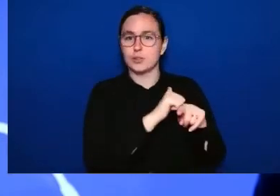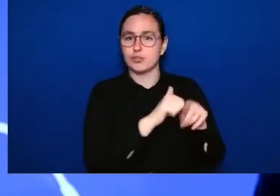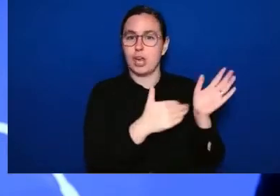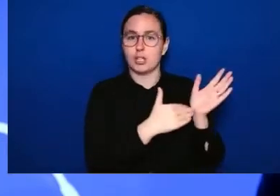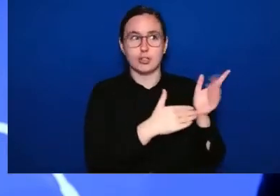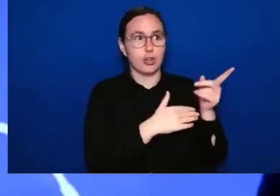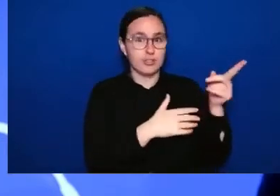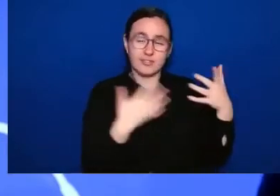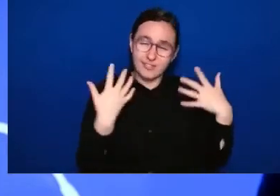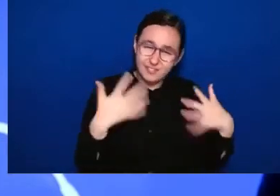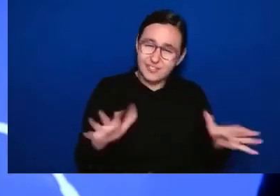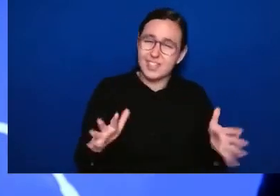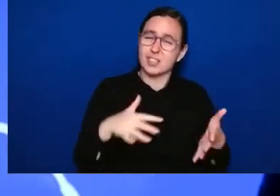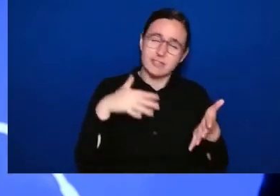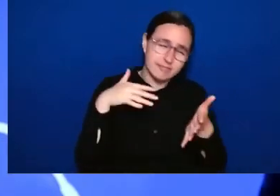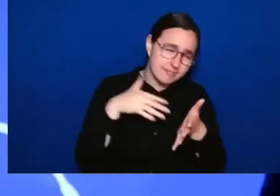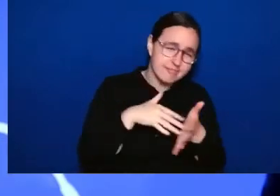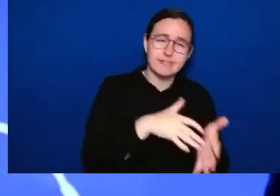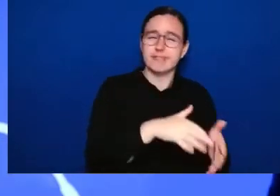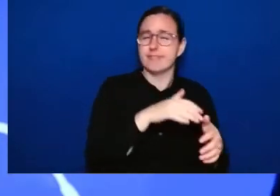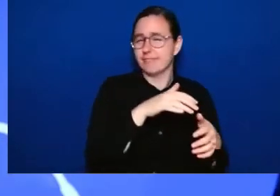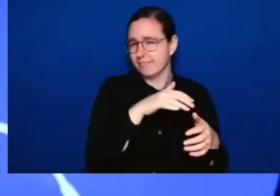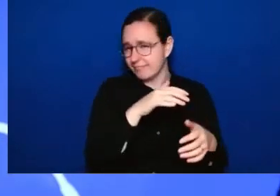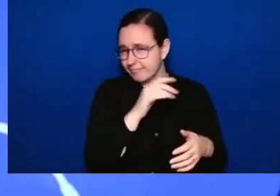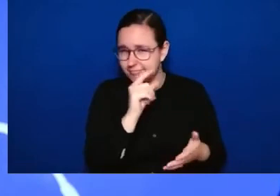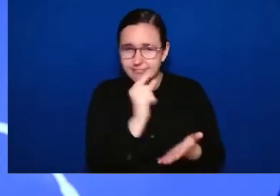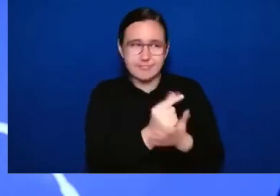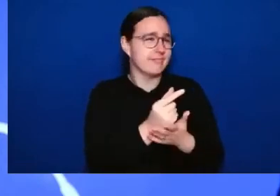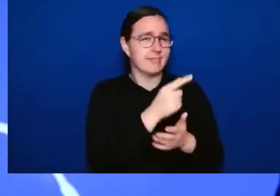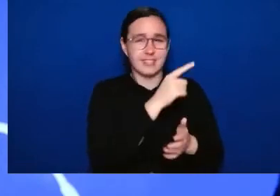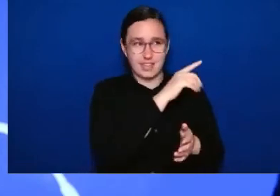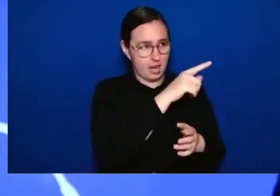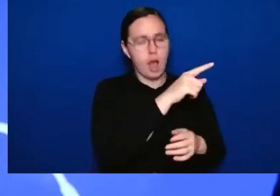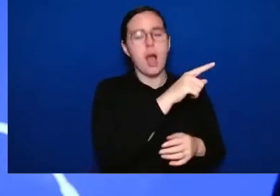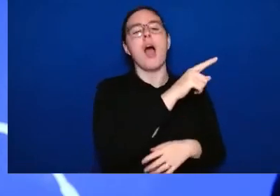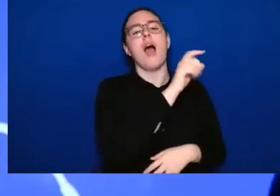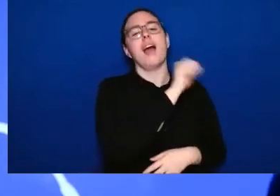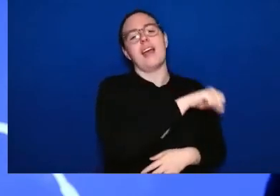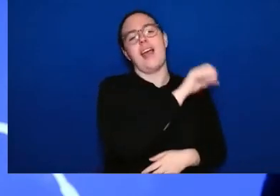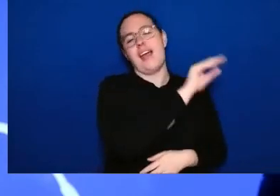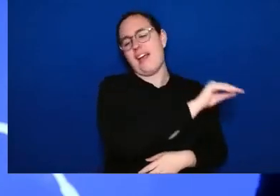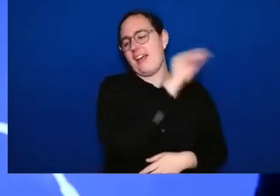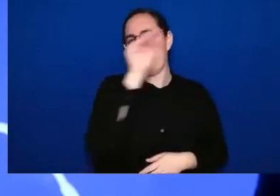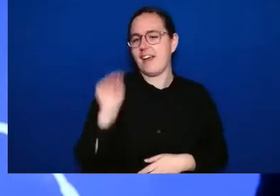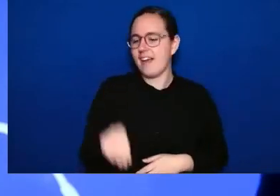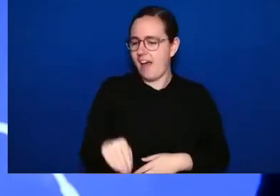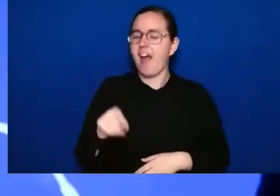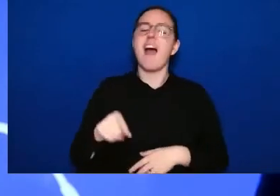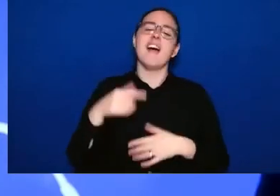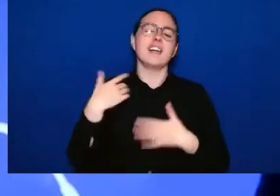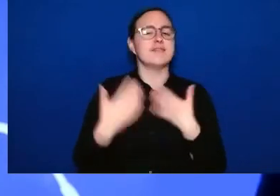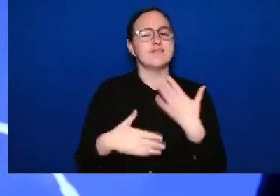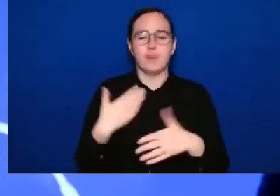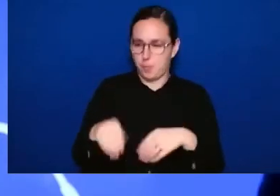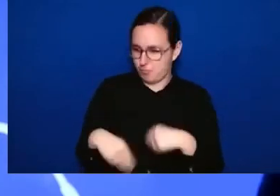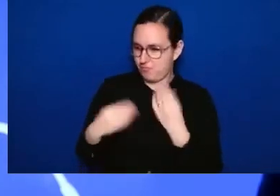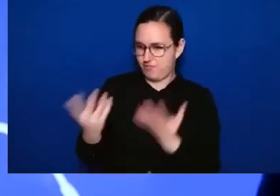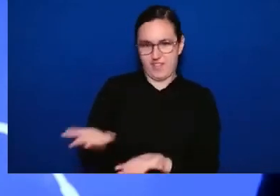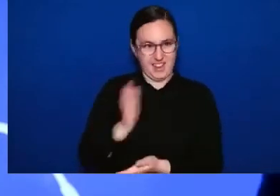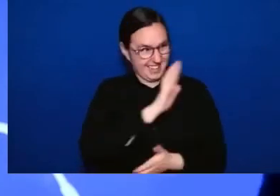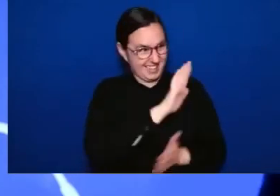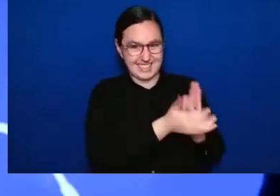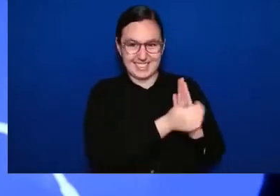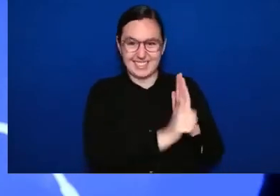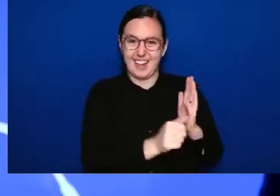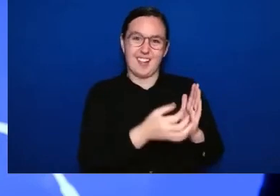medicine outside of Canada to contribute their skills, experience, and training in primary care settings across BC. Family physicians